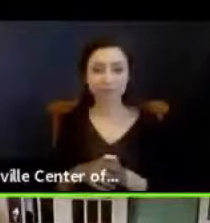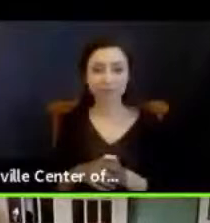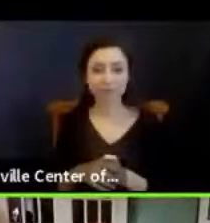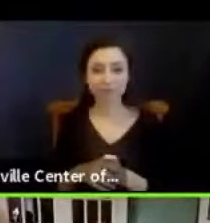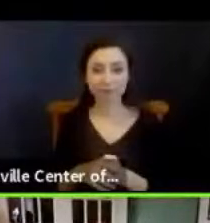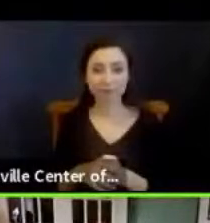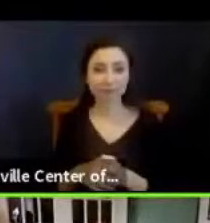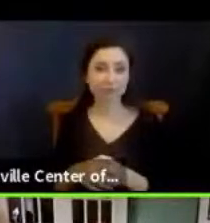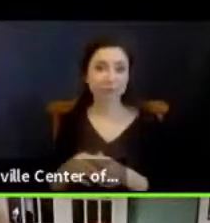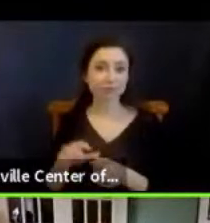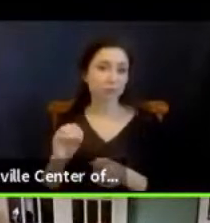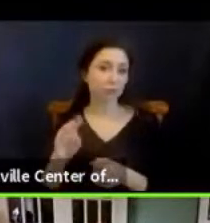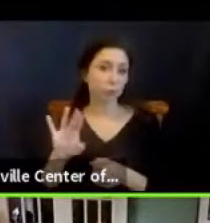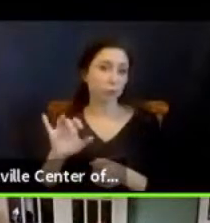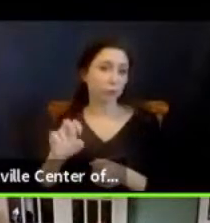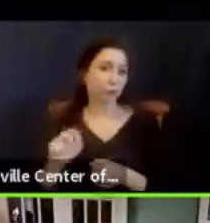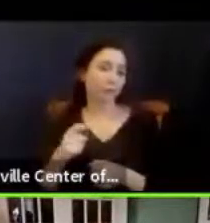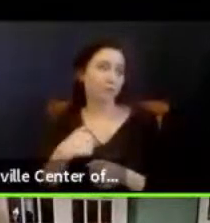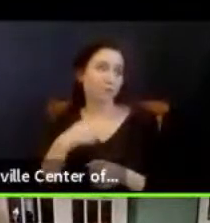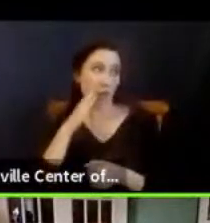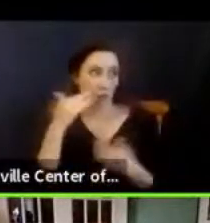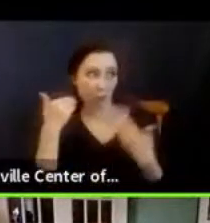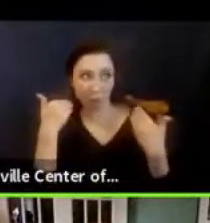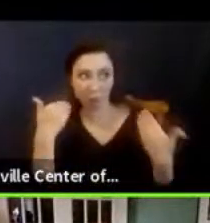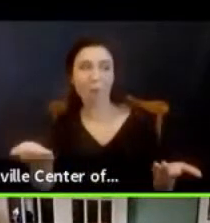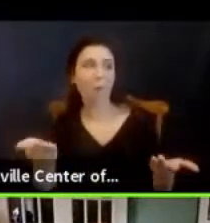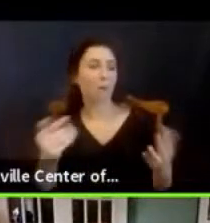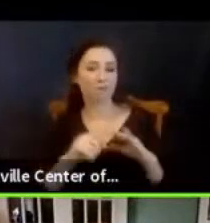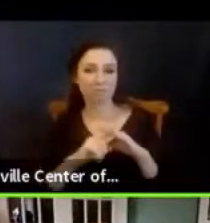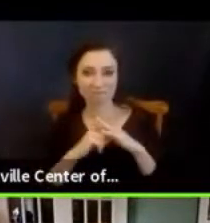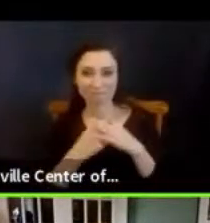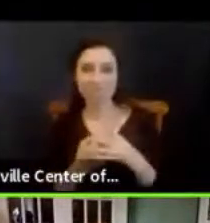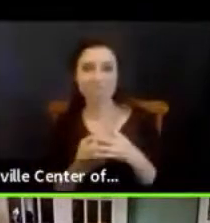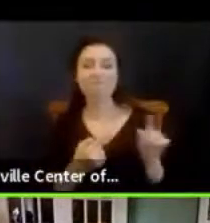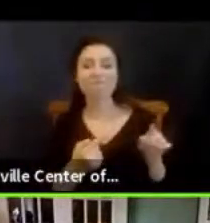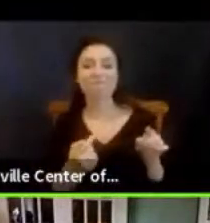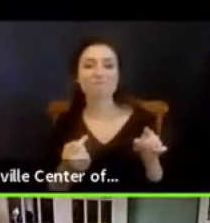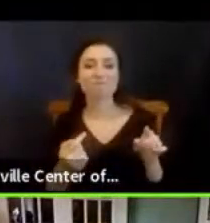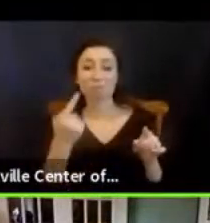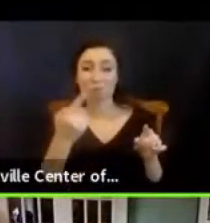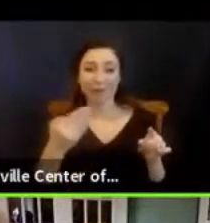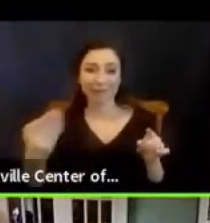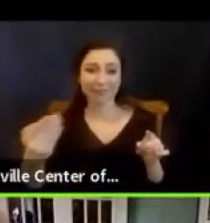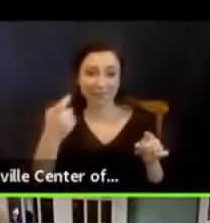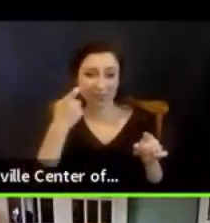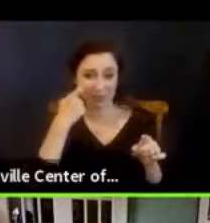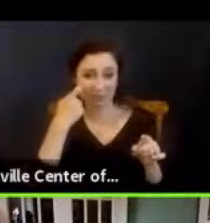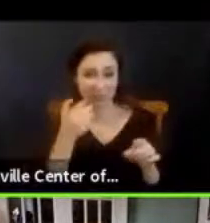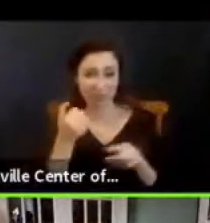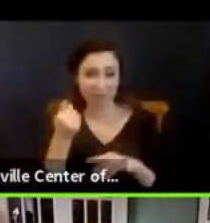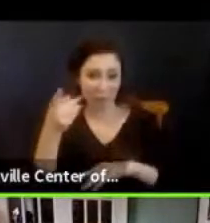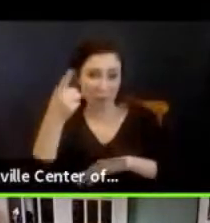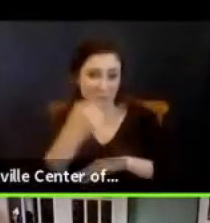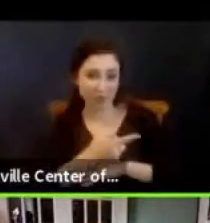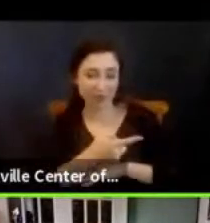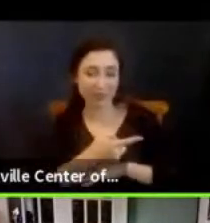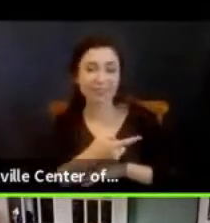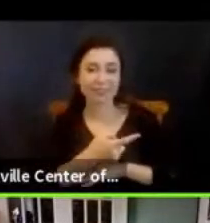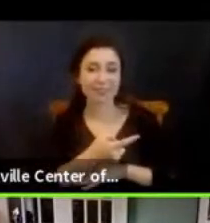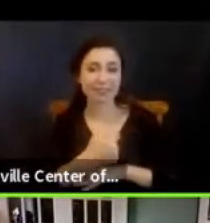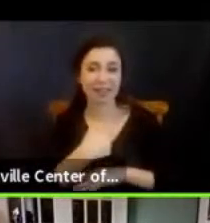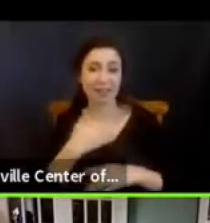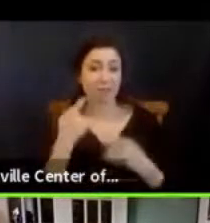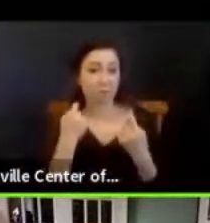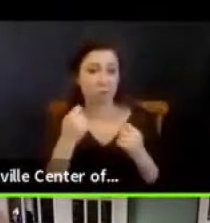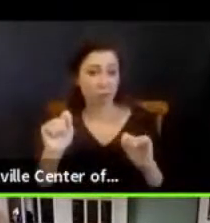Well, I'll go ahead and throw my hat in the ring. One of the things I've done in the last few days is try